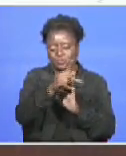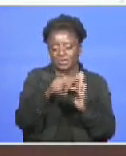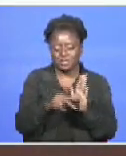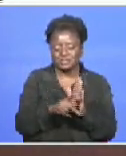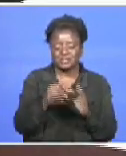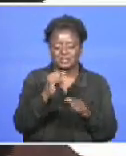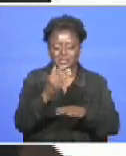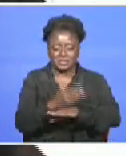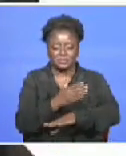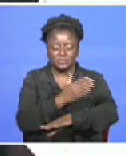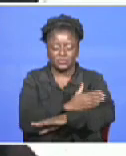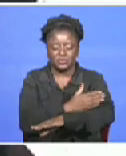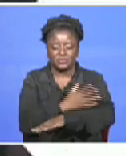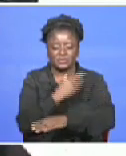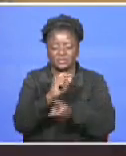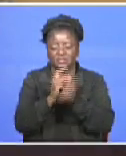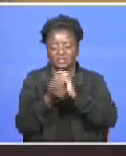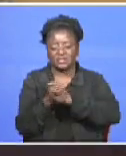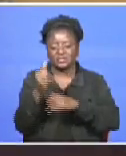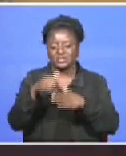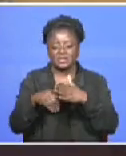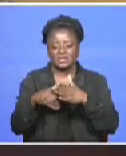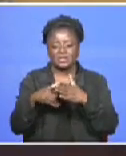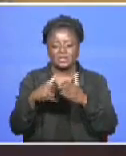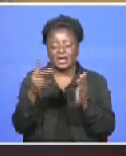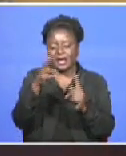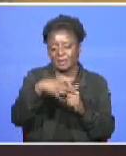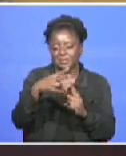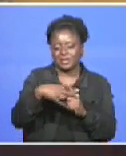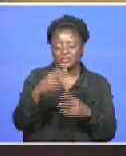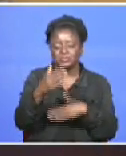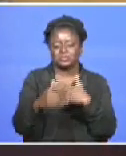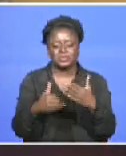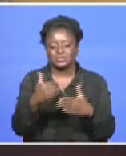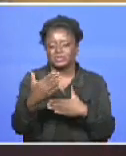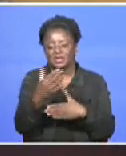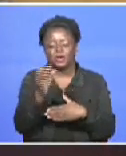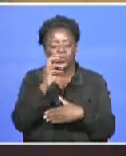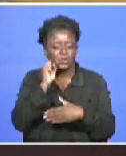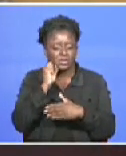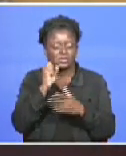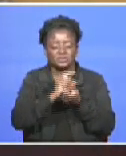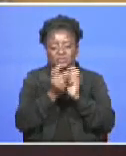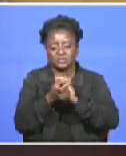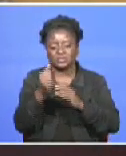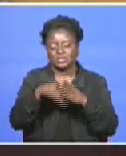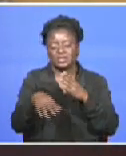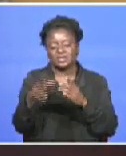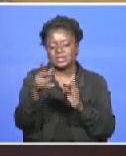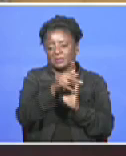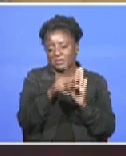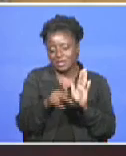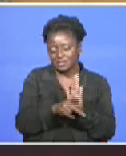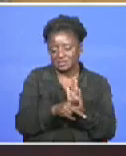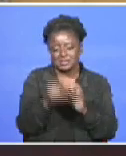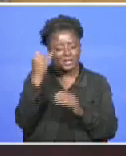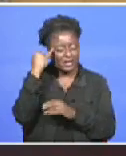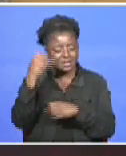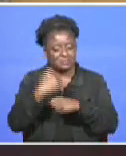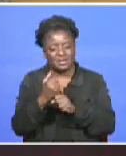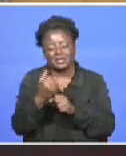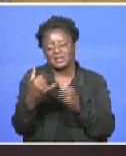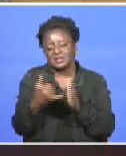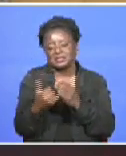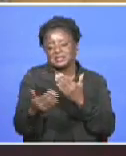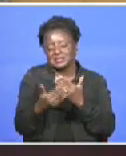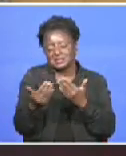shift to its application process. Recently there was a shift in policy, and the whole idea was to make it less taxing